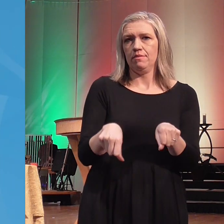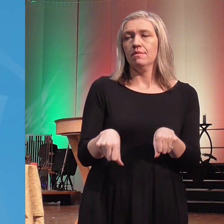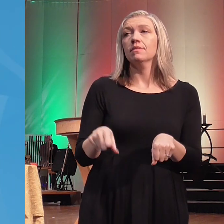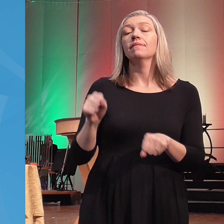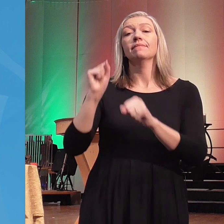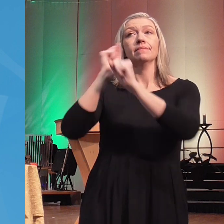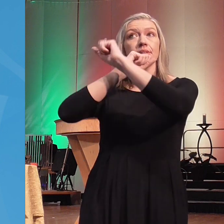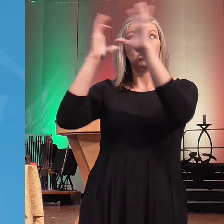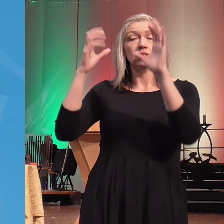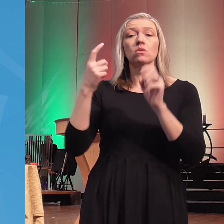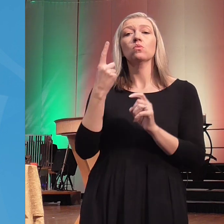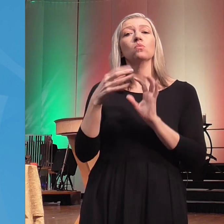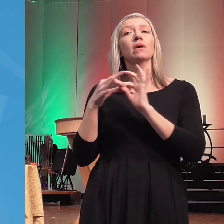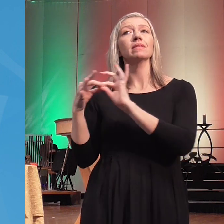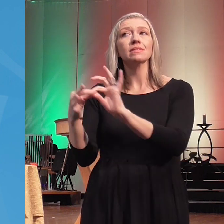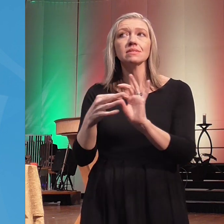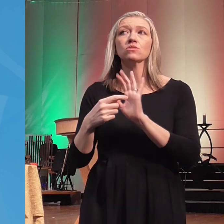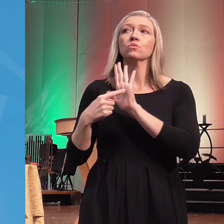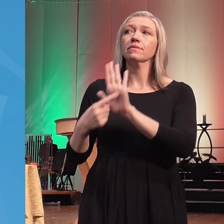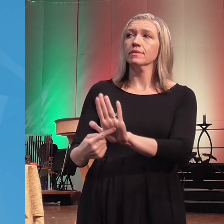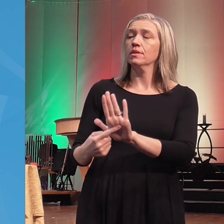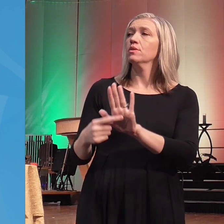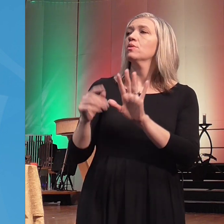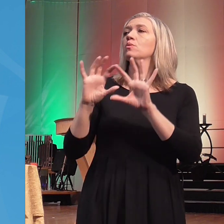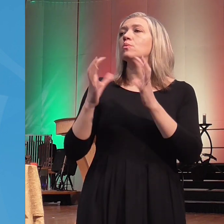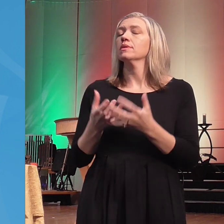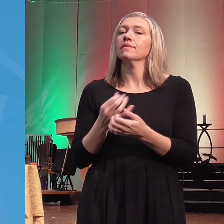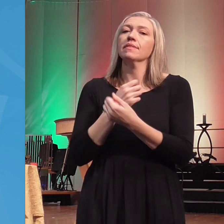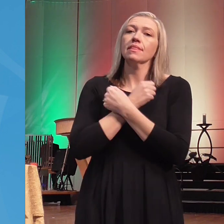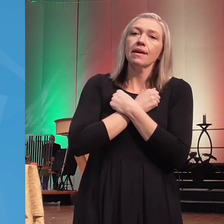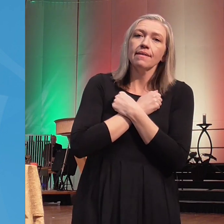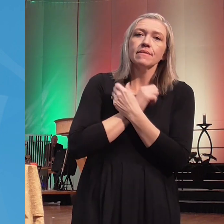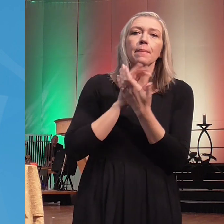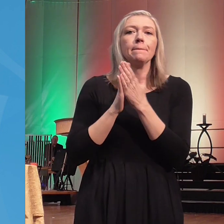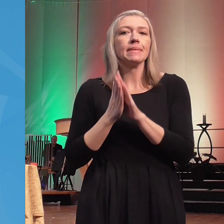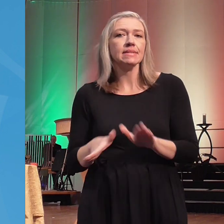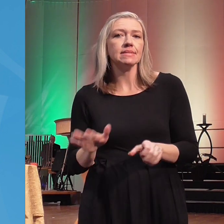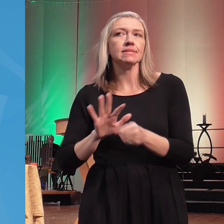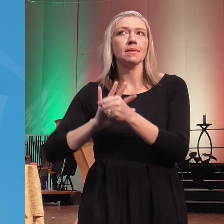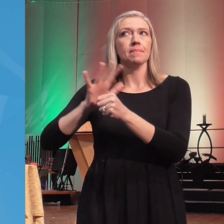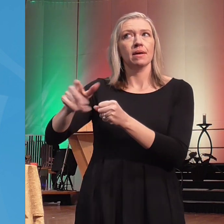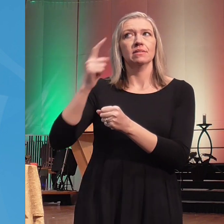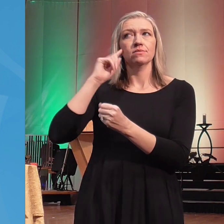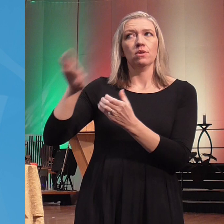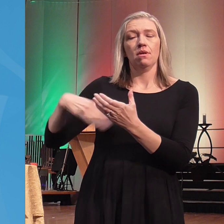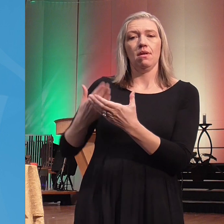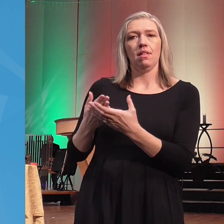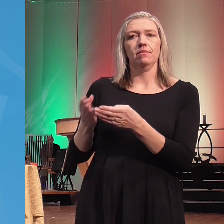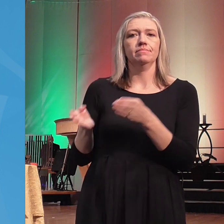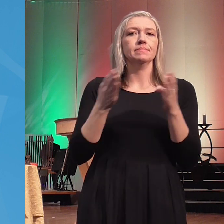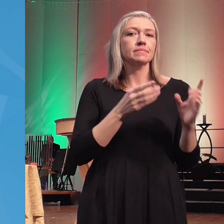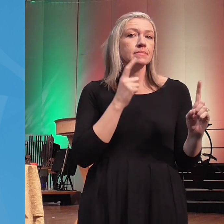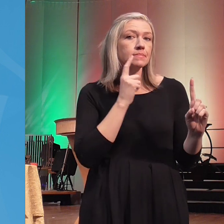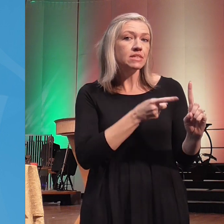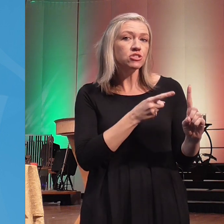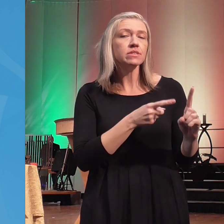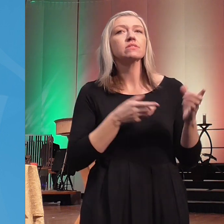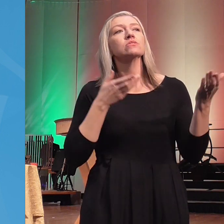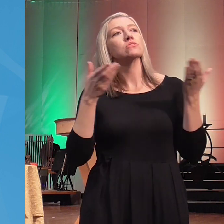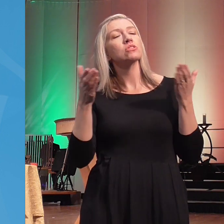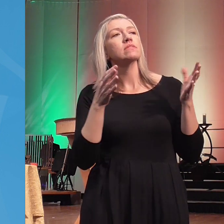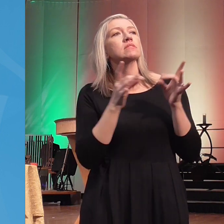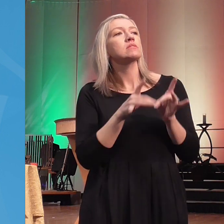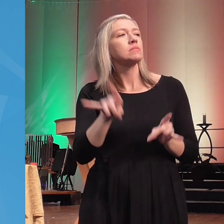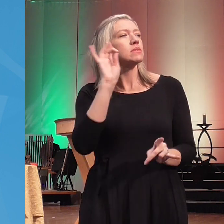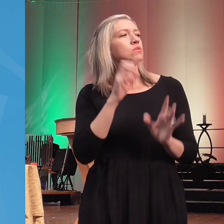this. Our vision, oneness revealed, a world of love, peace, and abundance for all. And our mission, to